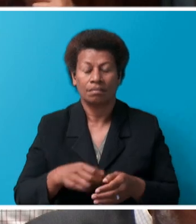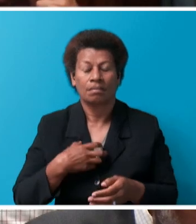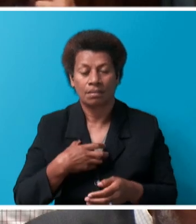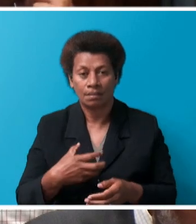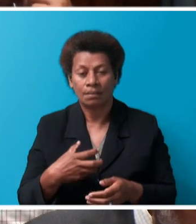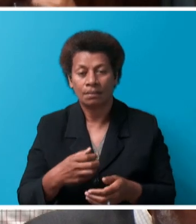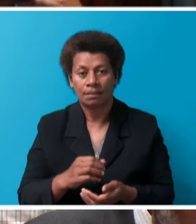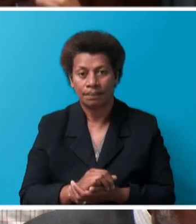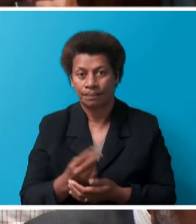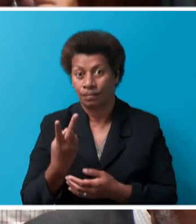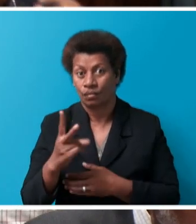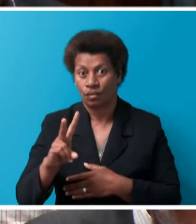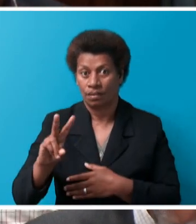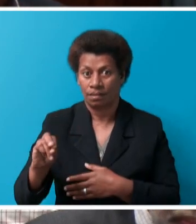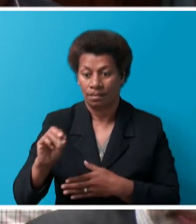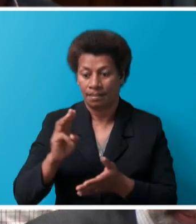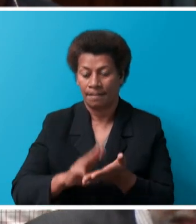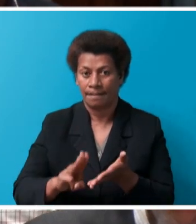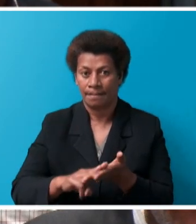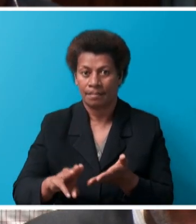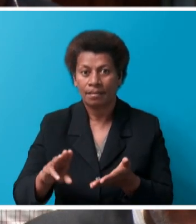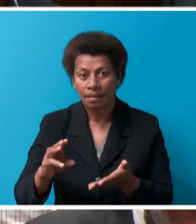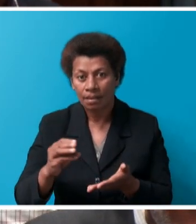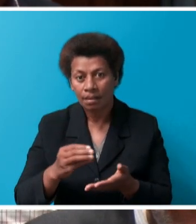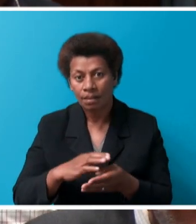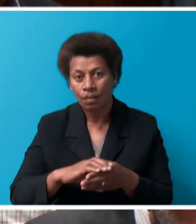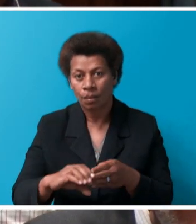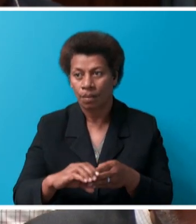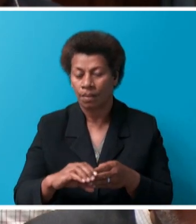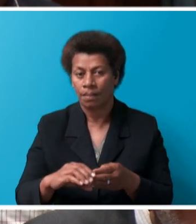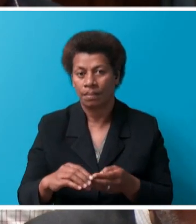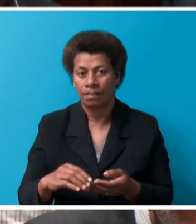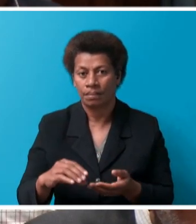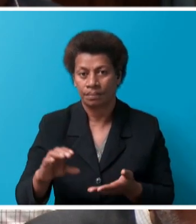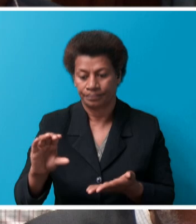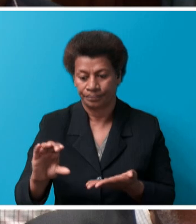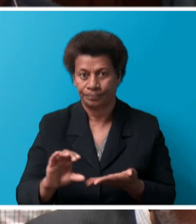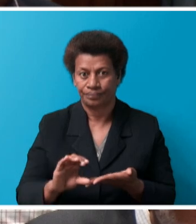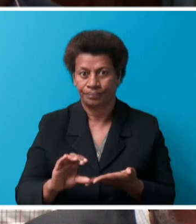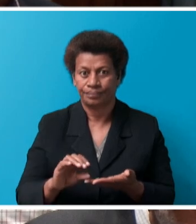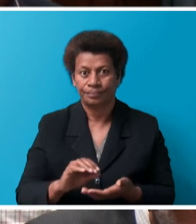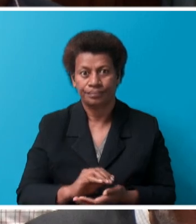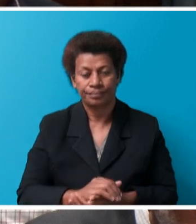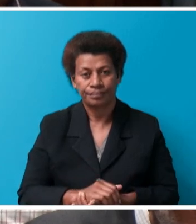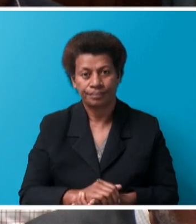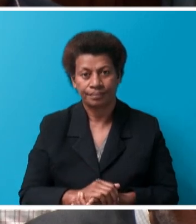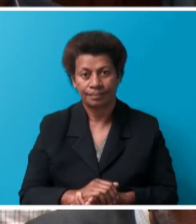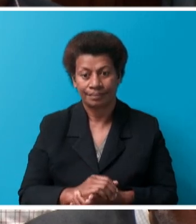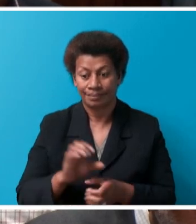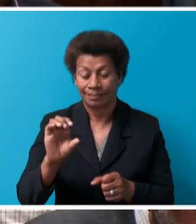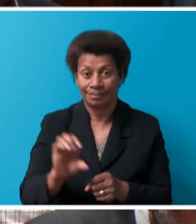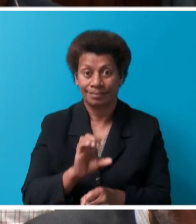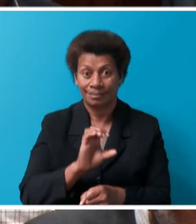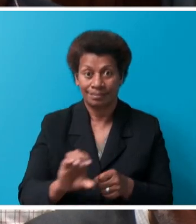to over $20 million. Mr. Speaker, as we speak, a company